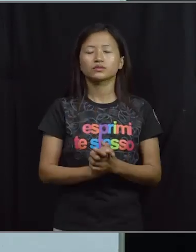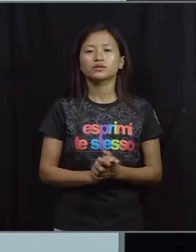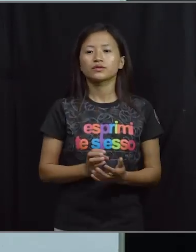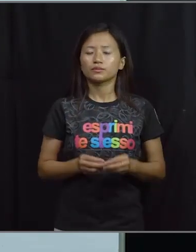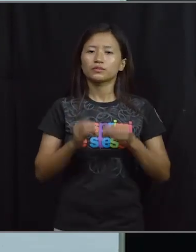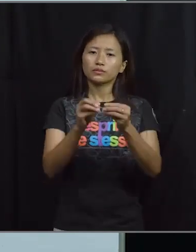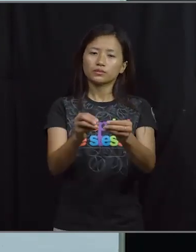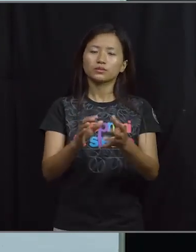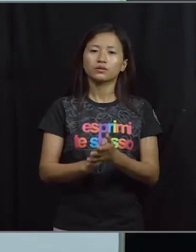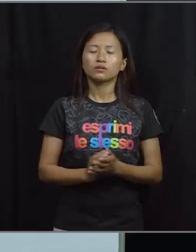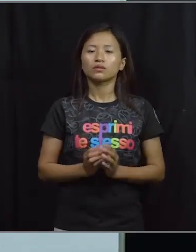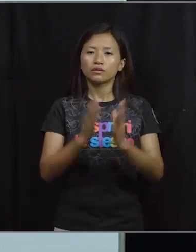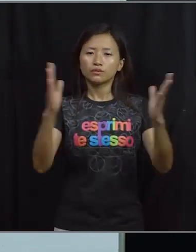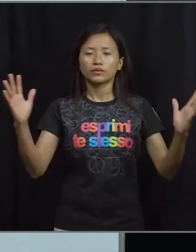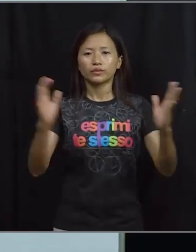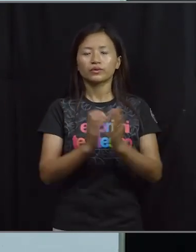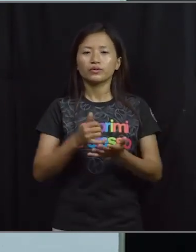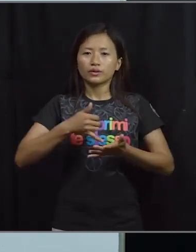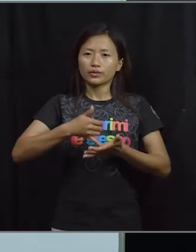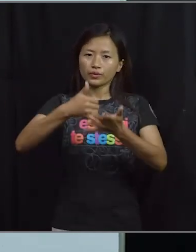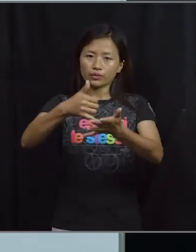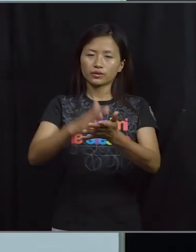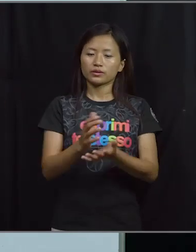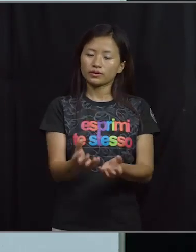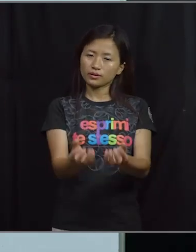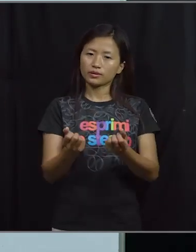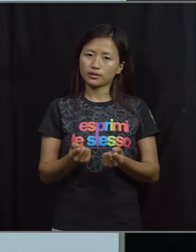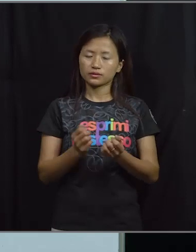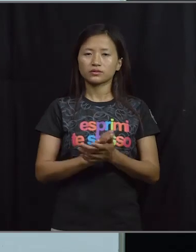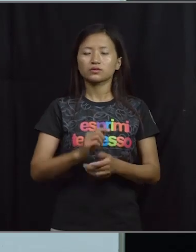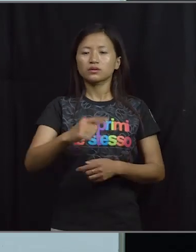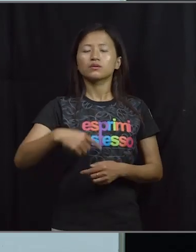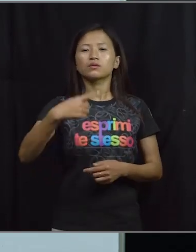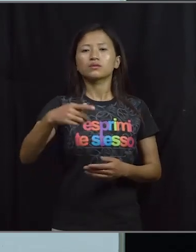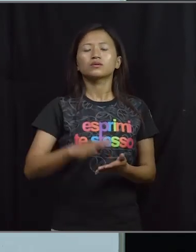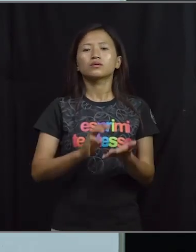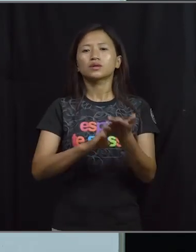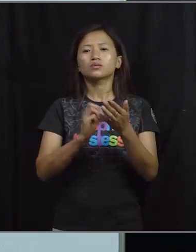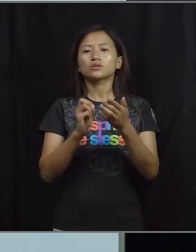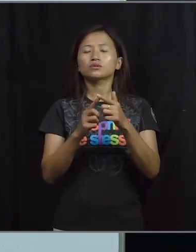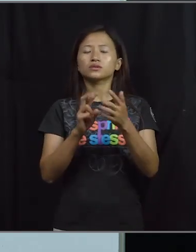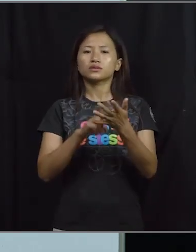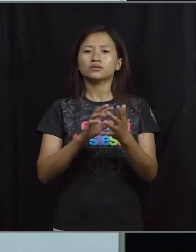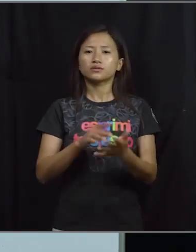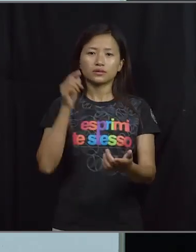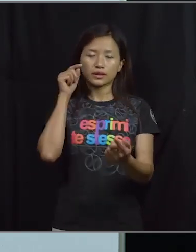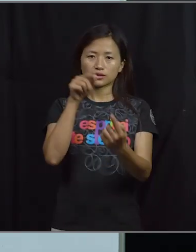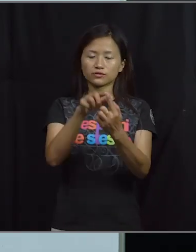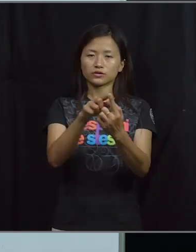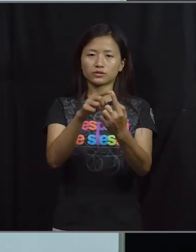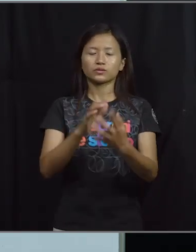in, that is the more reward that they get. So they are always motivated towards achieving the